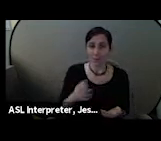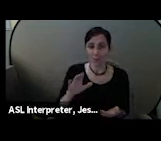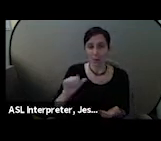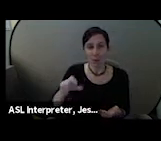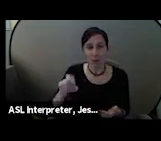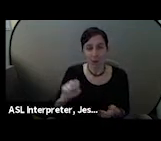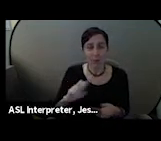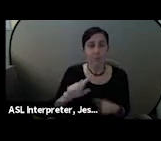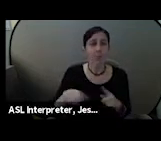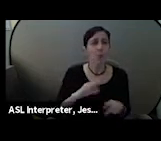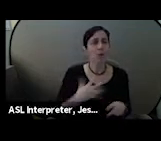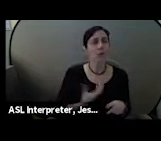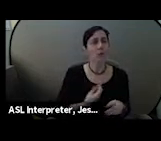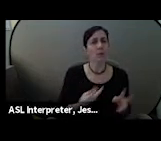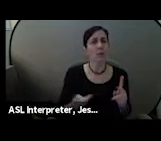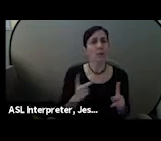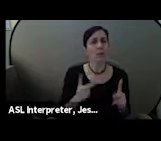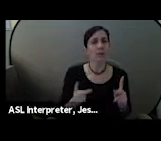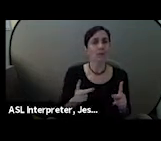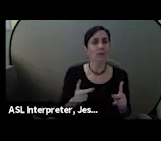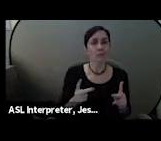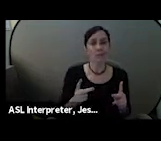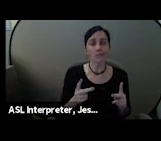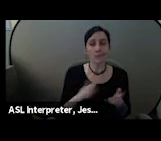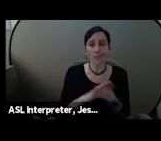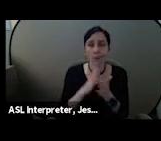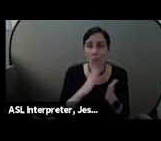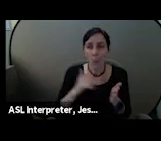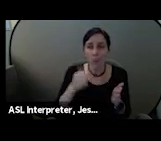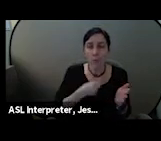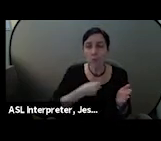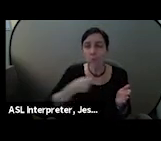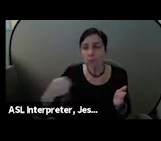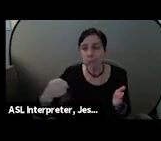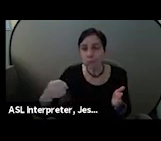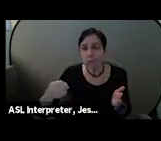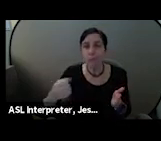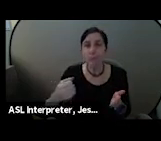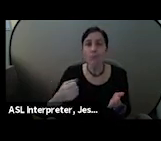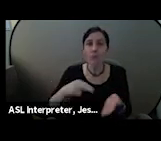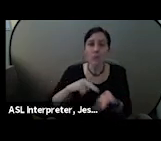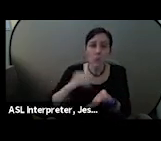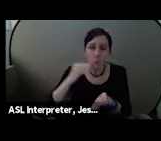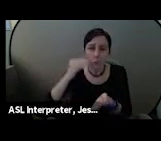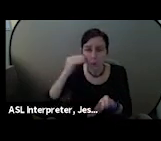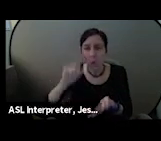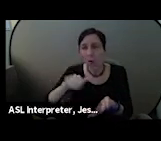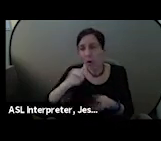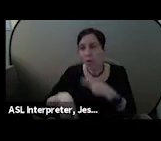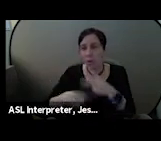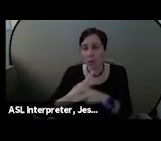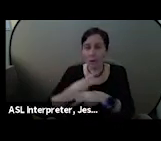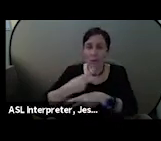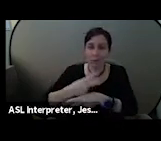when trans people end up in care facilities is one of the biggest issues